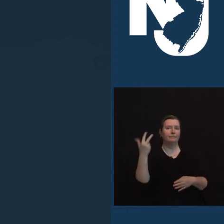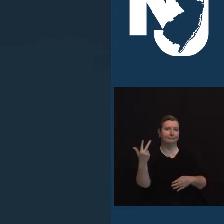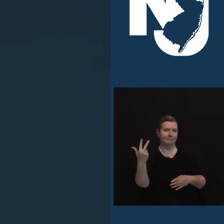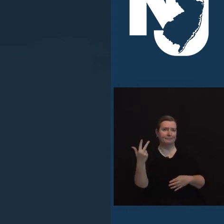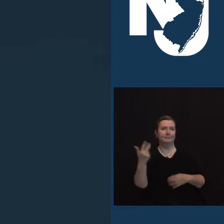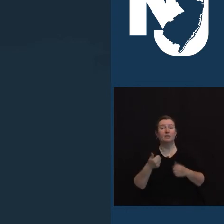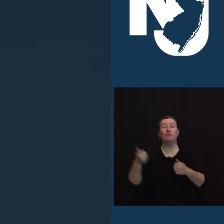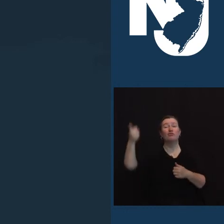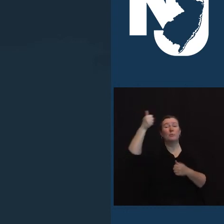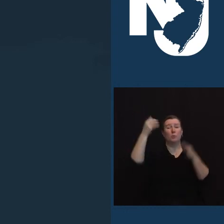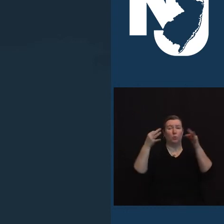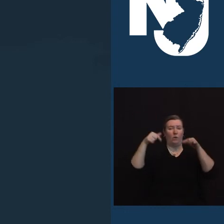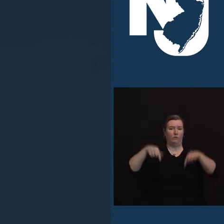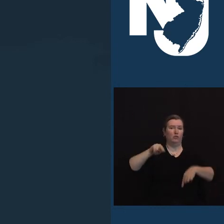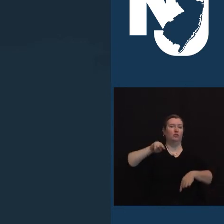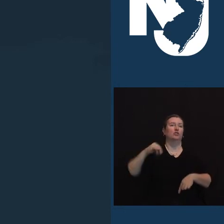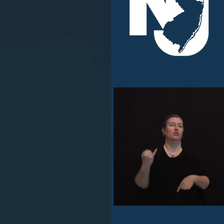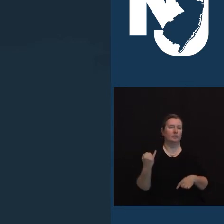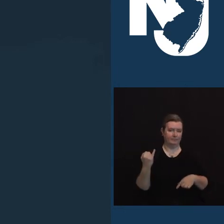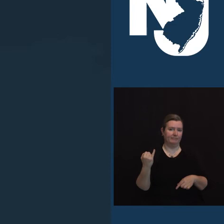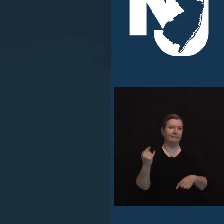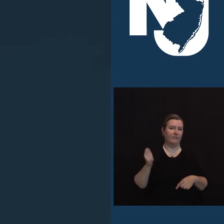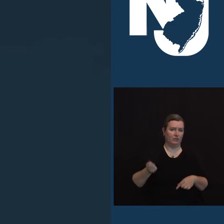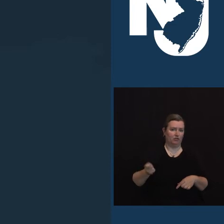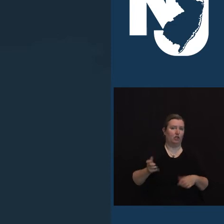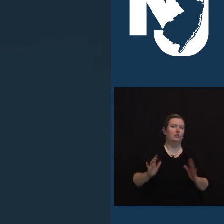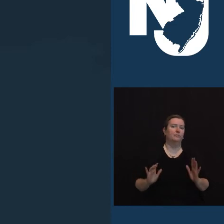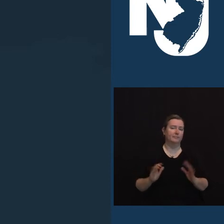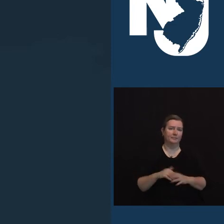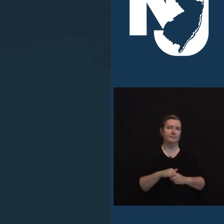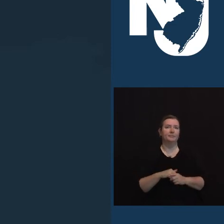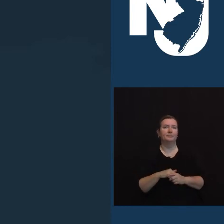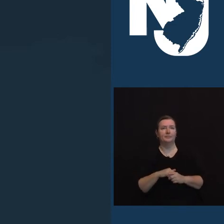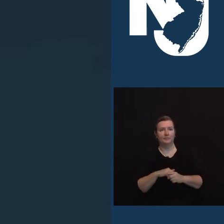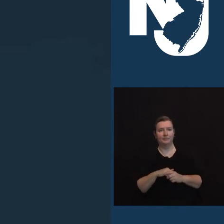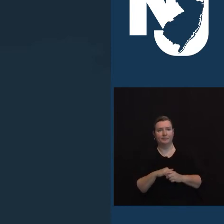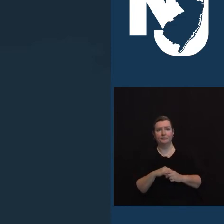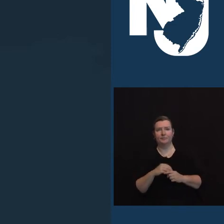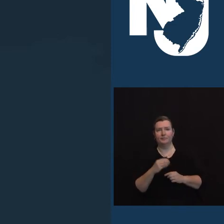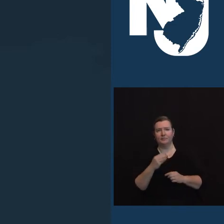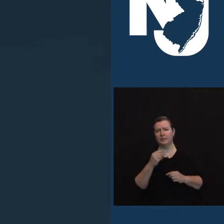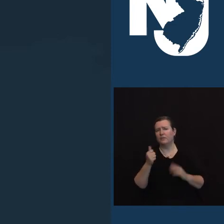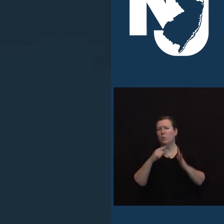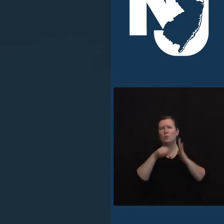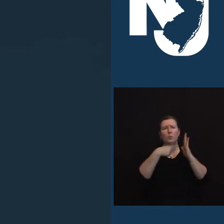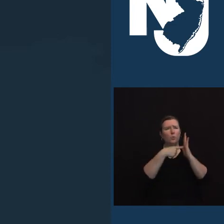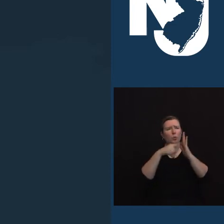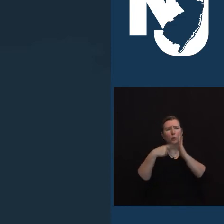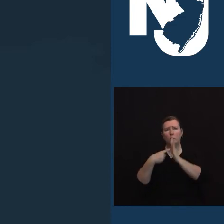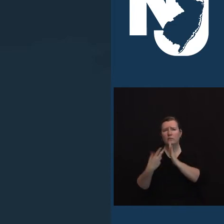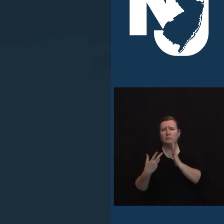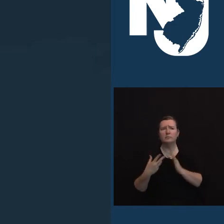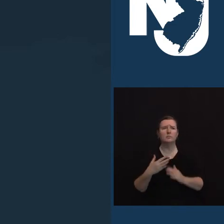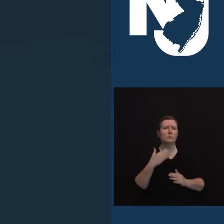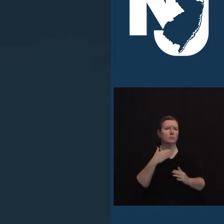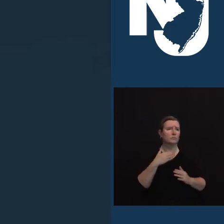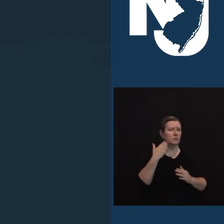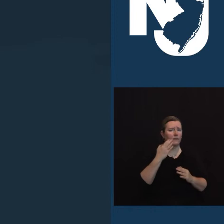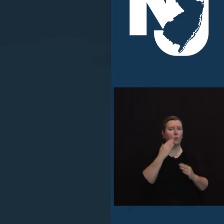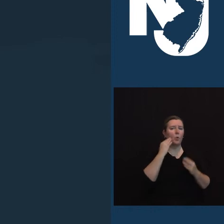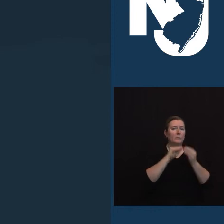in 2016, Pete served in a variety of roles in his hometown of Edison, including on council.